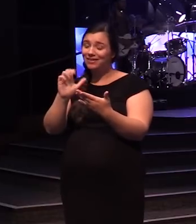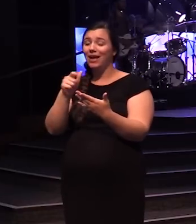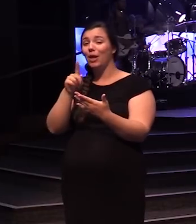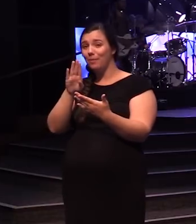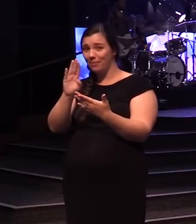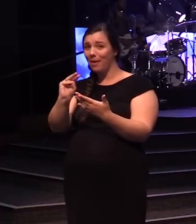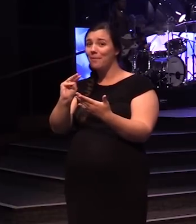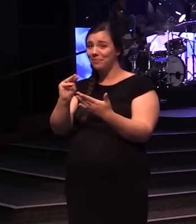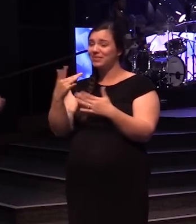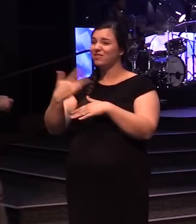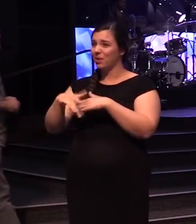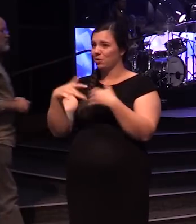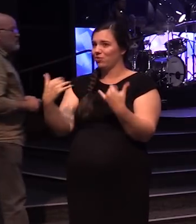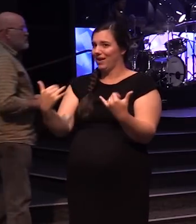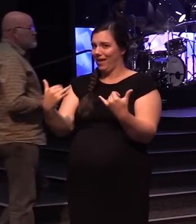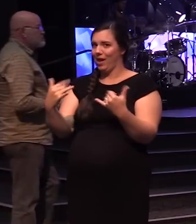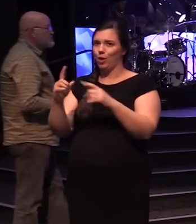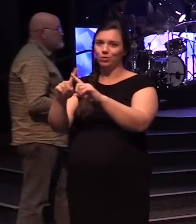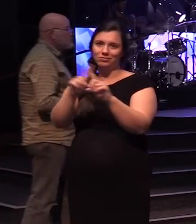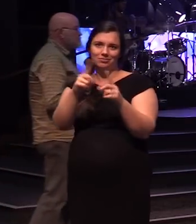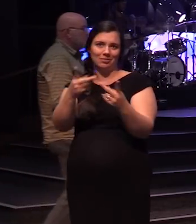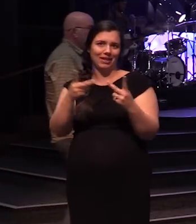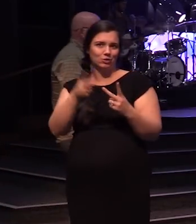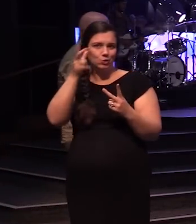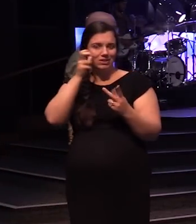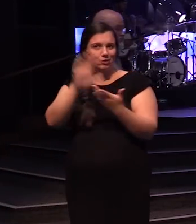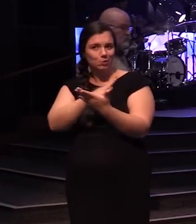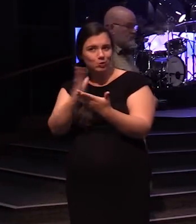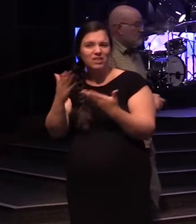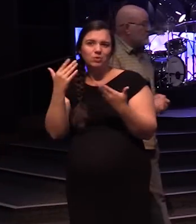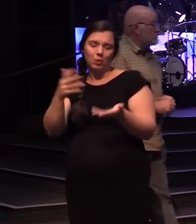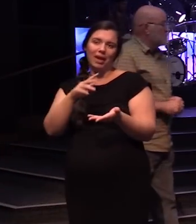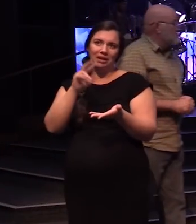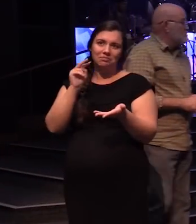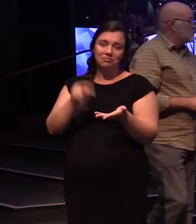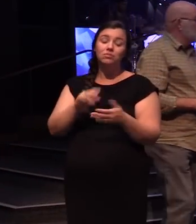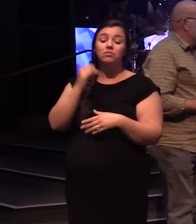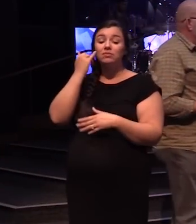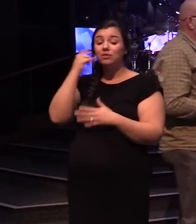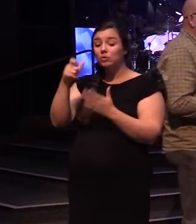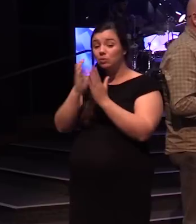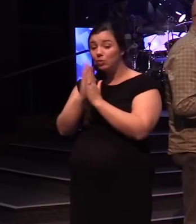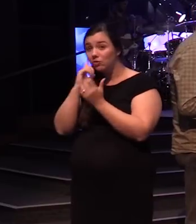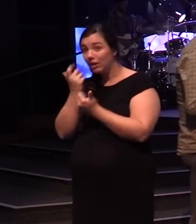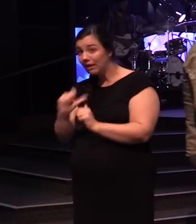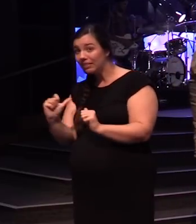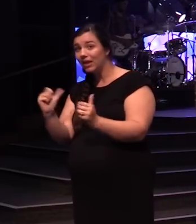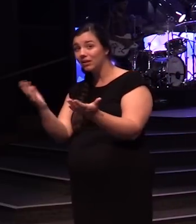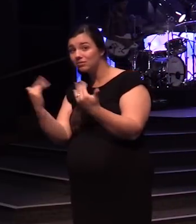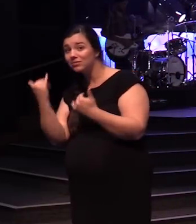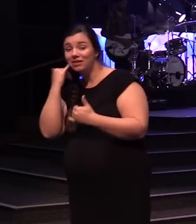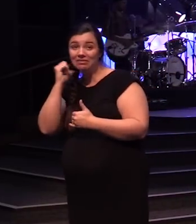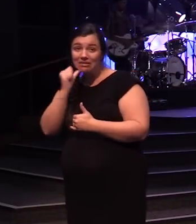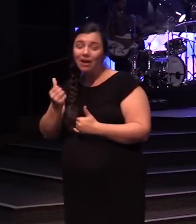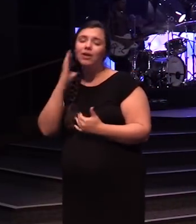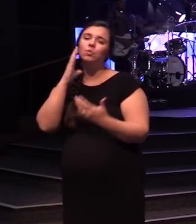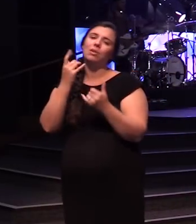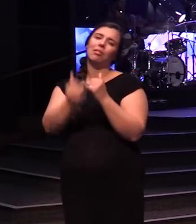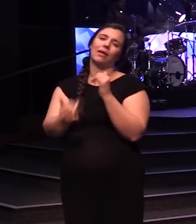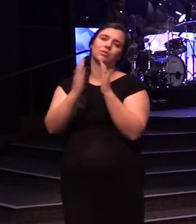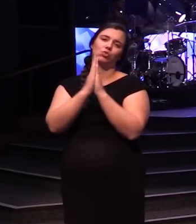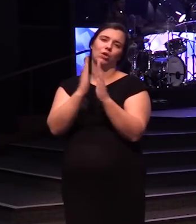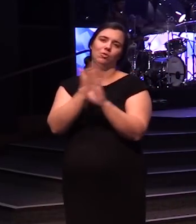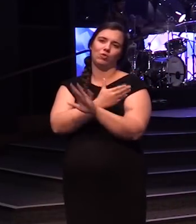wherever music is streamed. So go ahead and check that out. So if you need prayer for anything, come forward. If not, we're going to say one last prayer before we leave